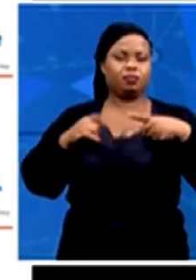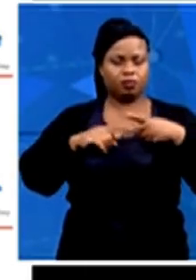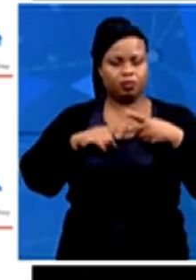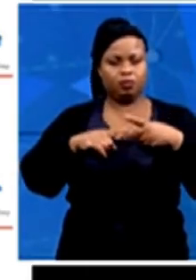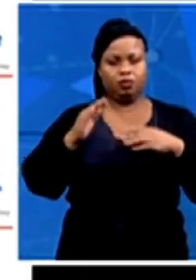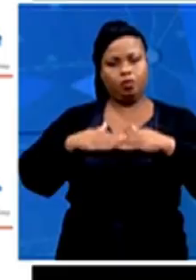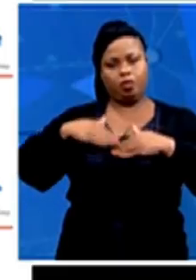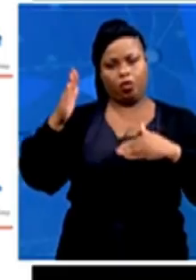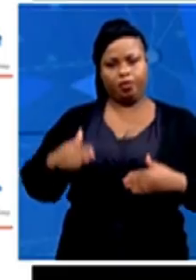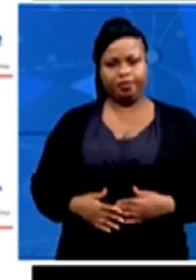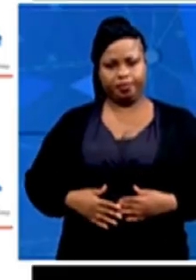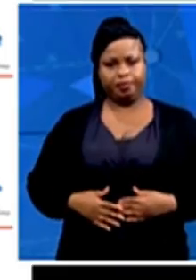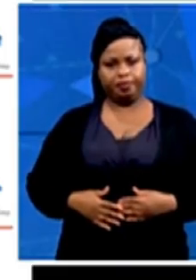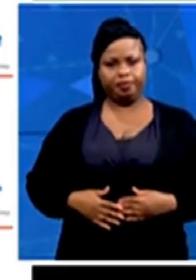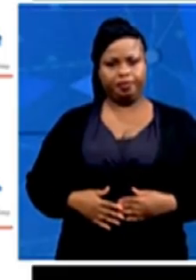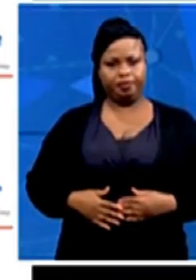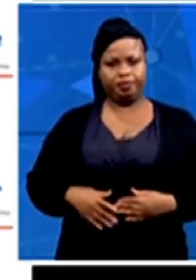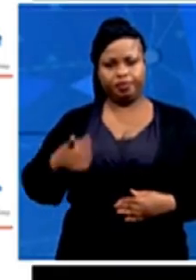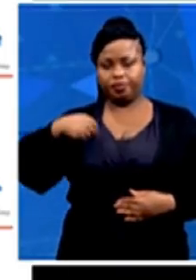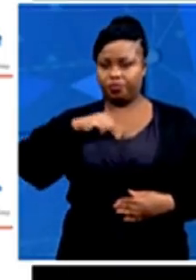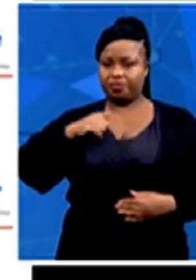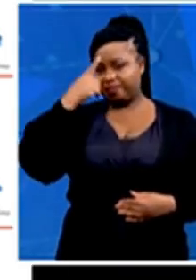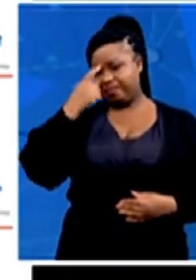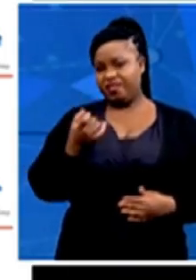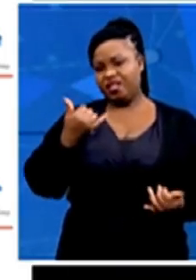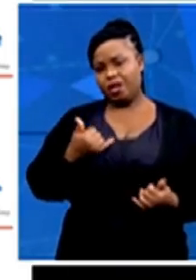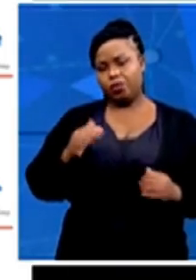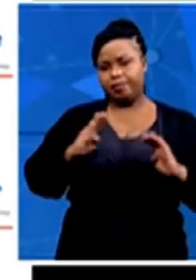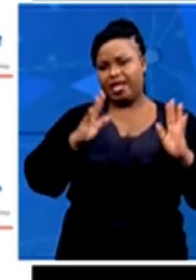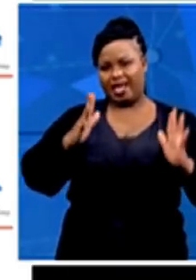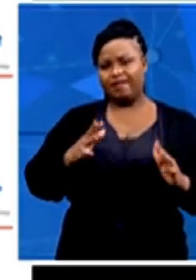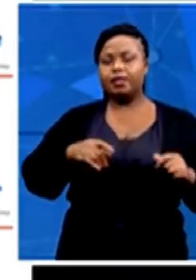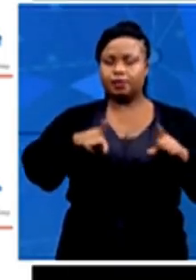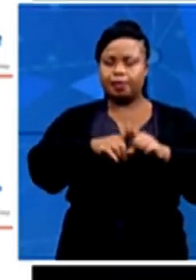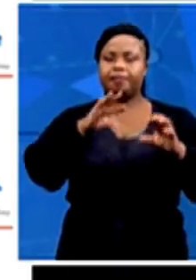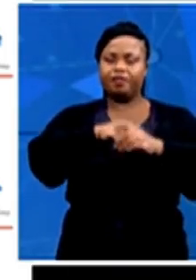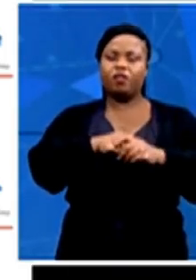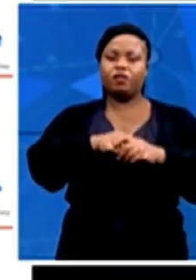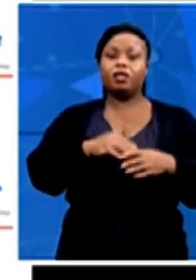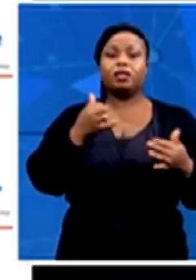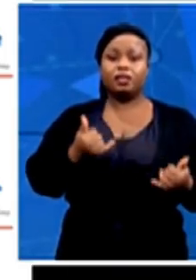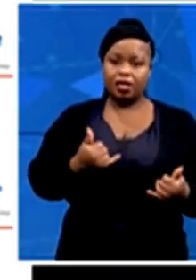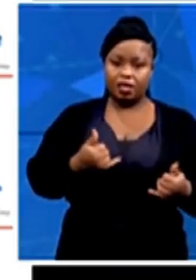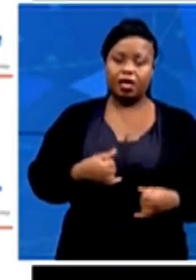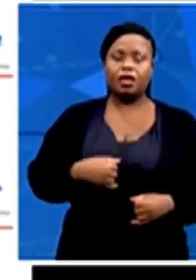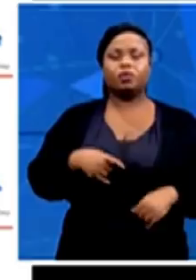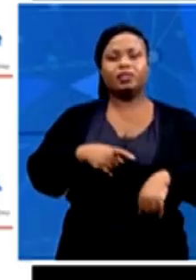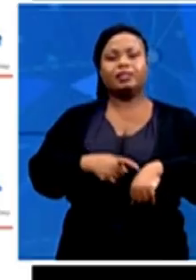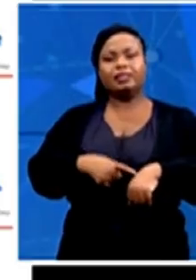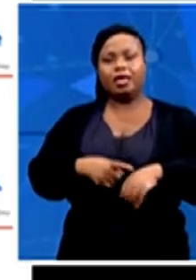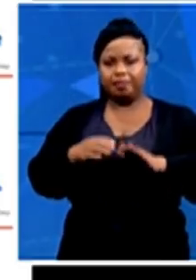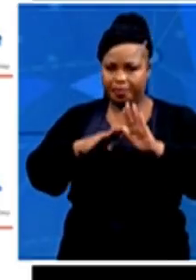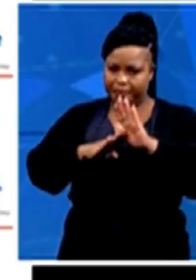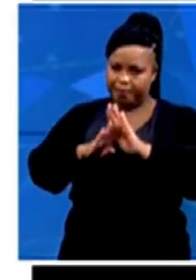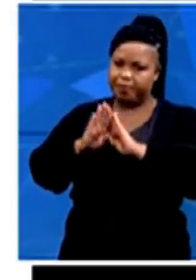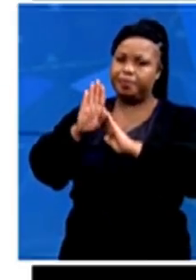behavior response has been somewhere in between, and we are entering a period of peaking, which might happen in the next week or in